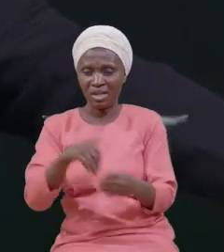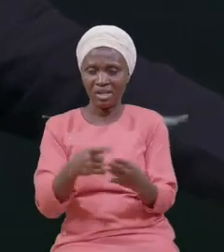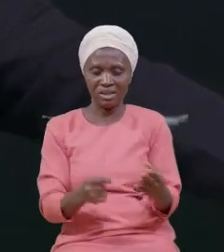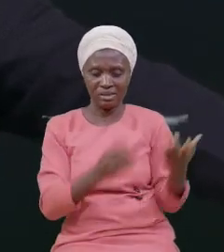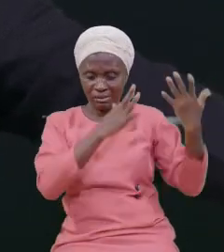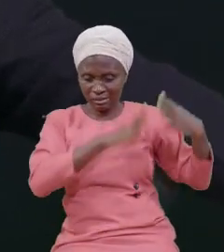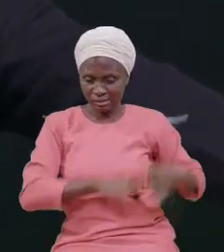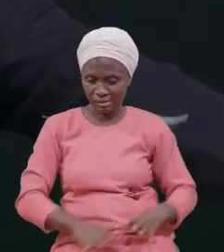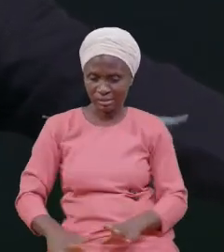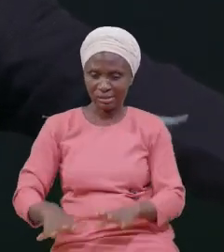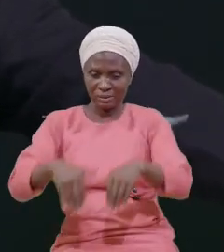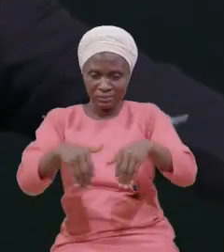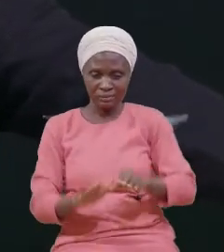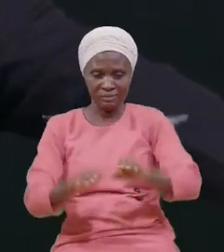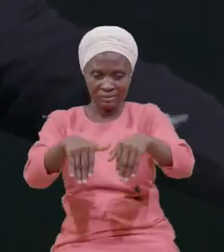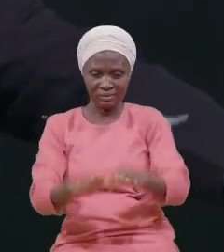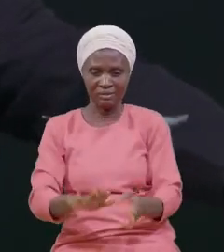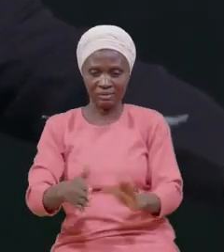it's God. No.